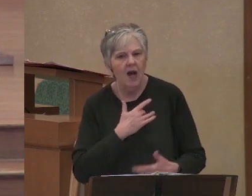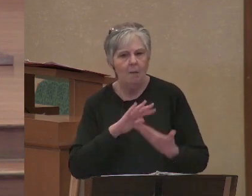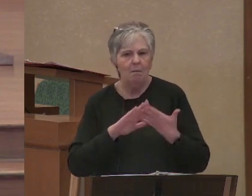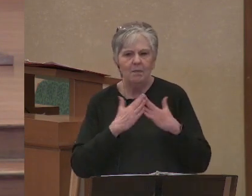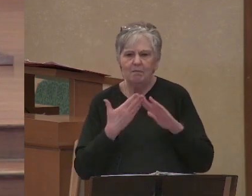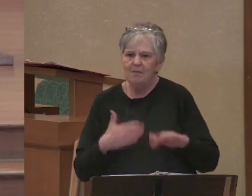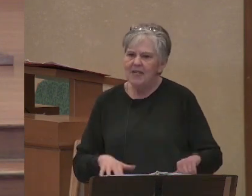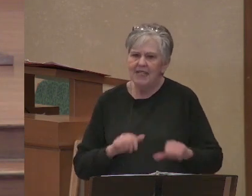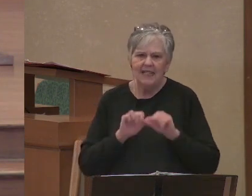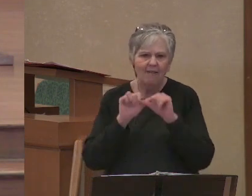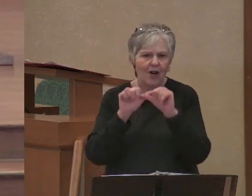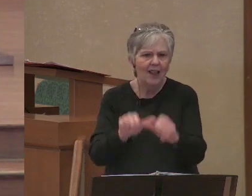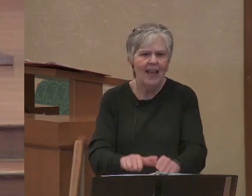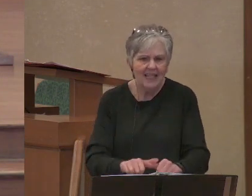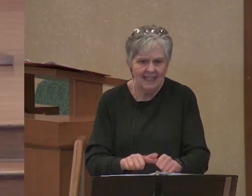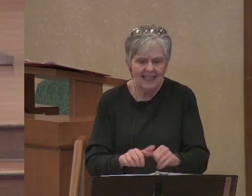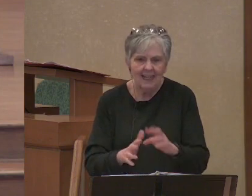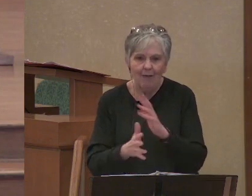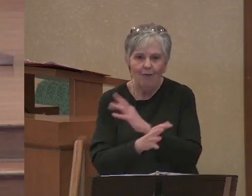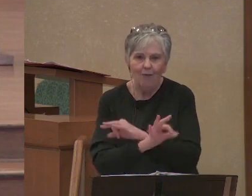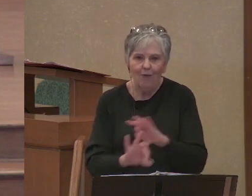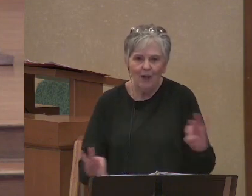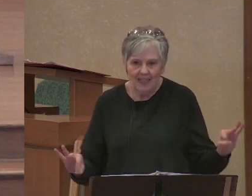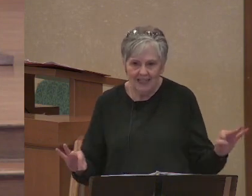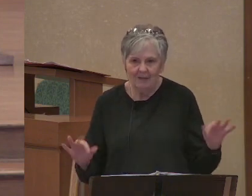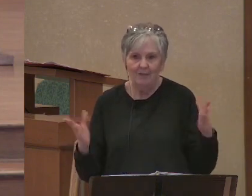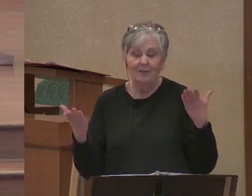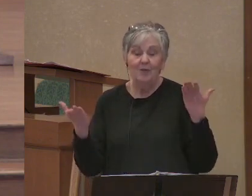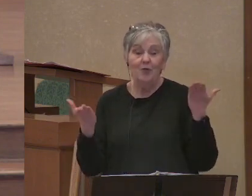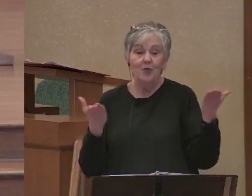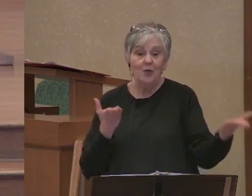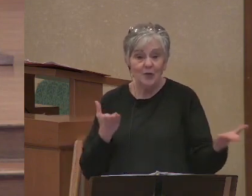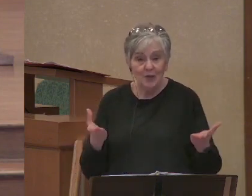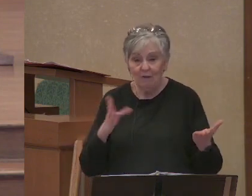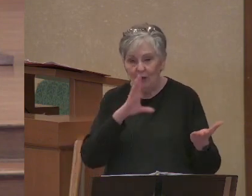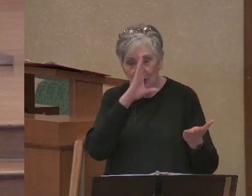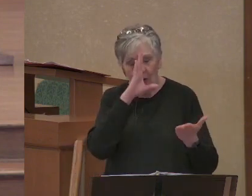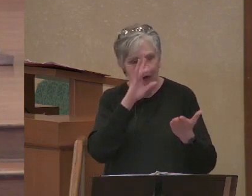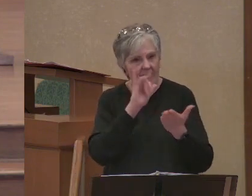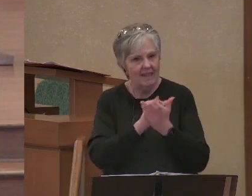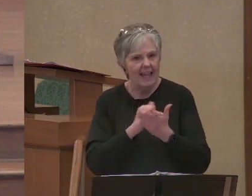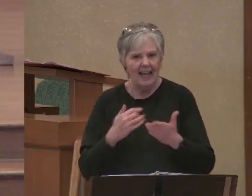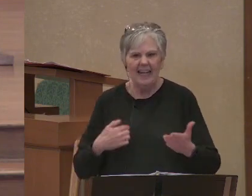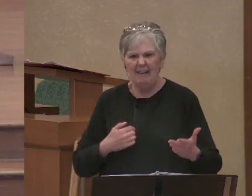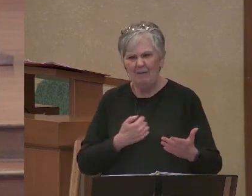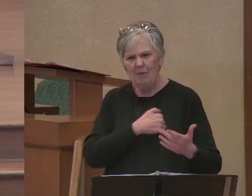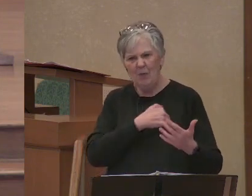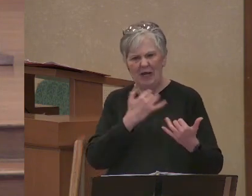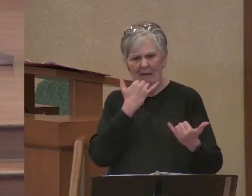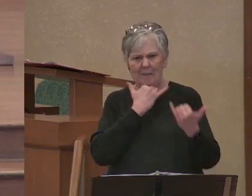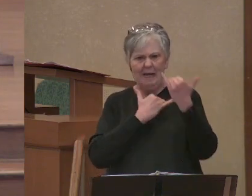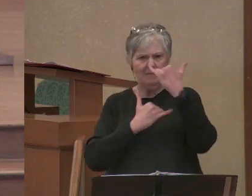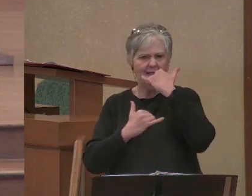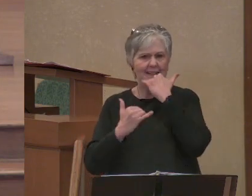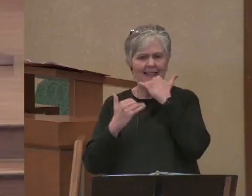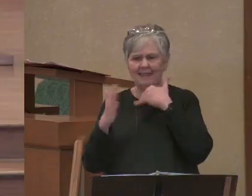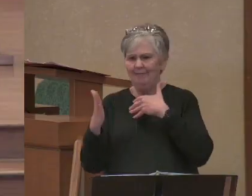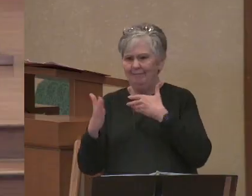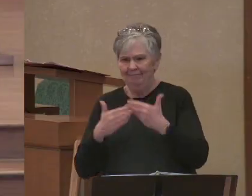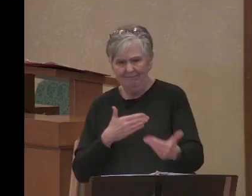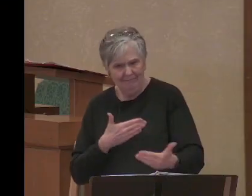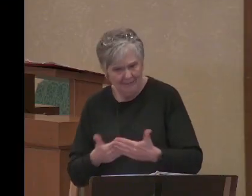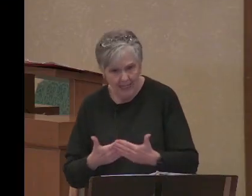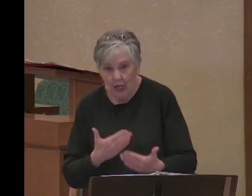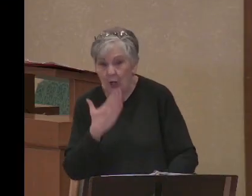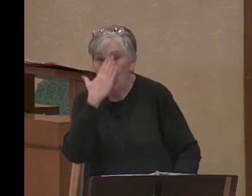everlasting, and the freedom to serve, knowing that even if we make mistakes, knowing we will